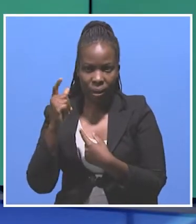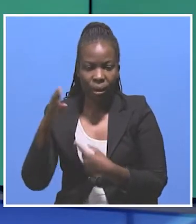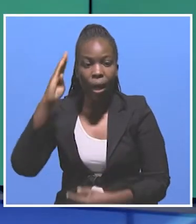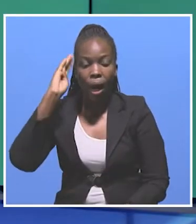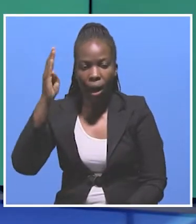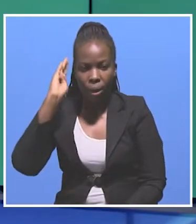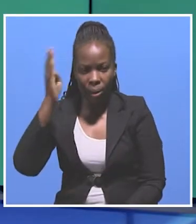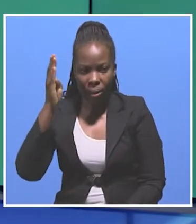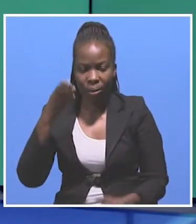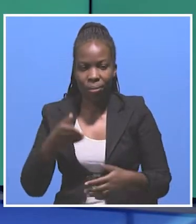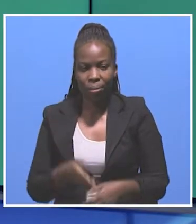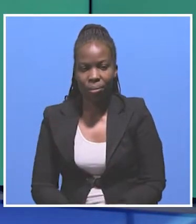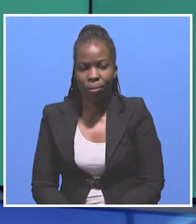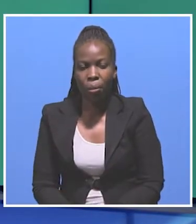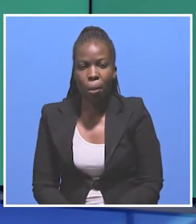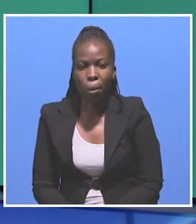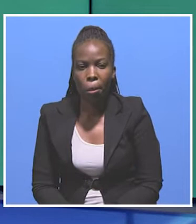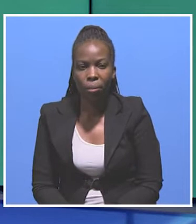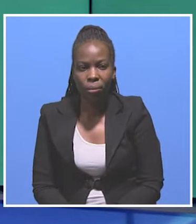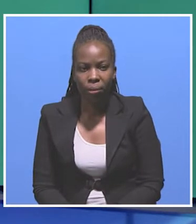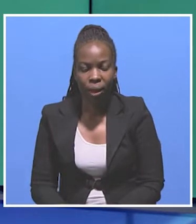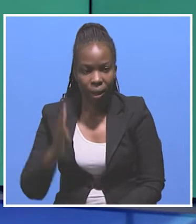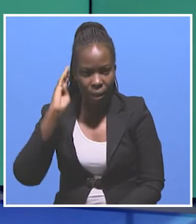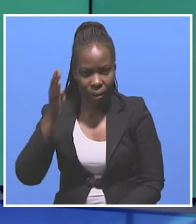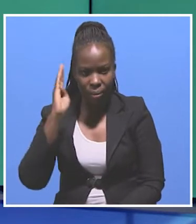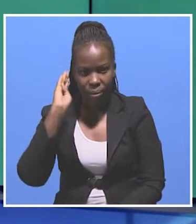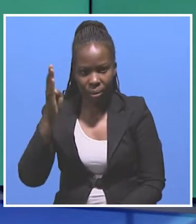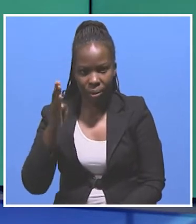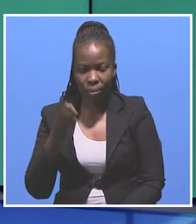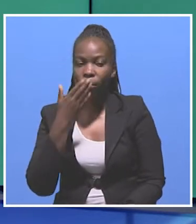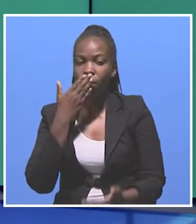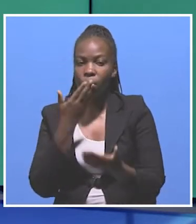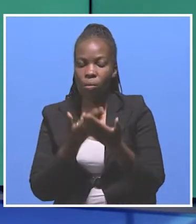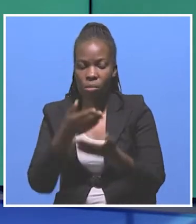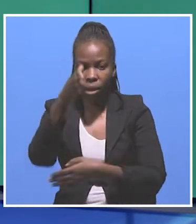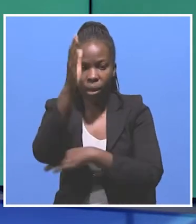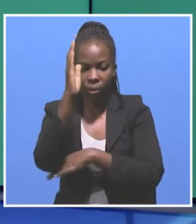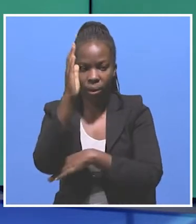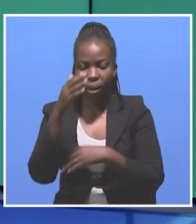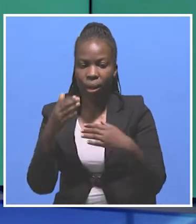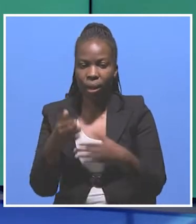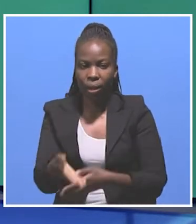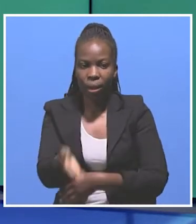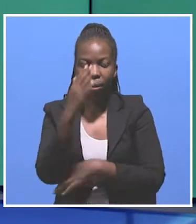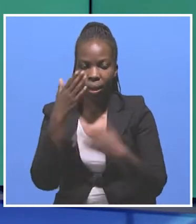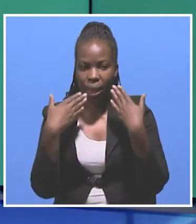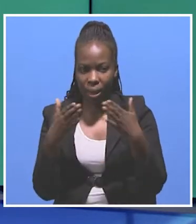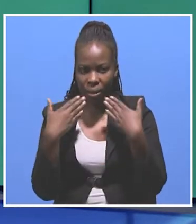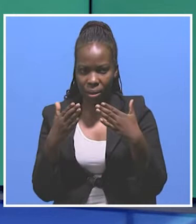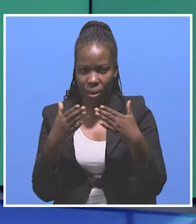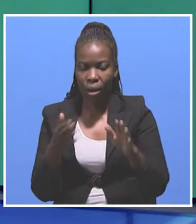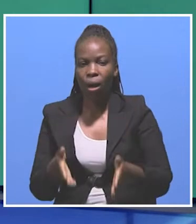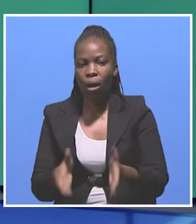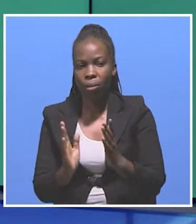you're through to Inside Health. Hello, good afternoon. Afternoon, thank you. Please go ahead with your question